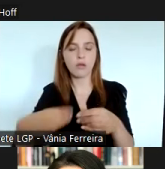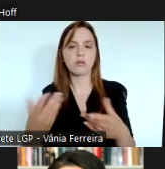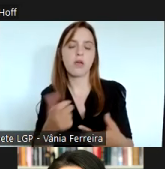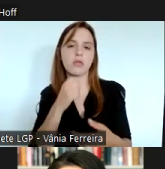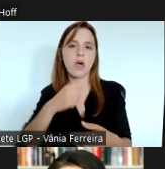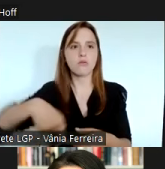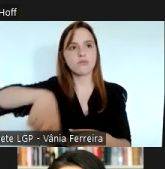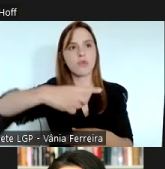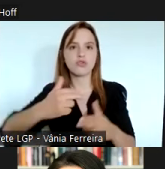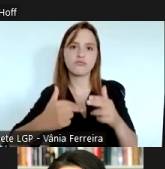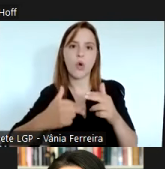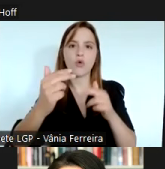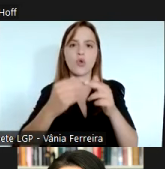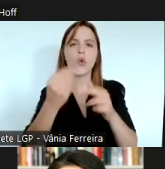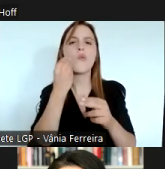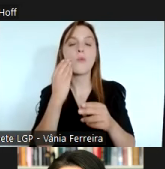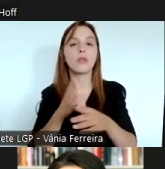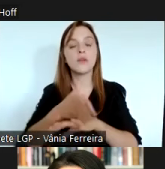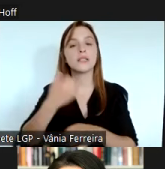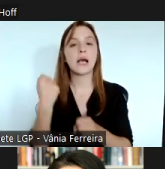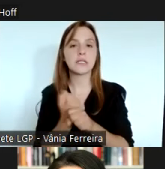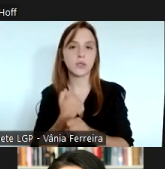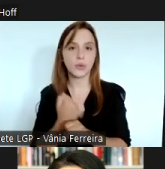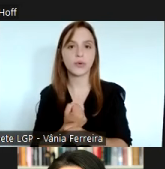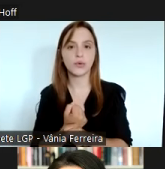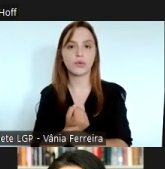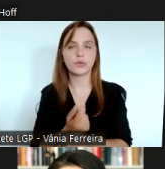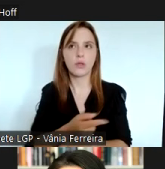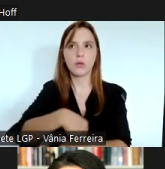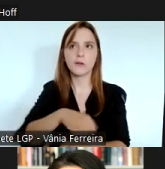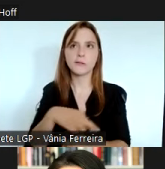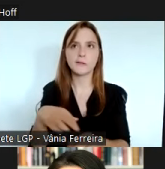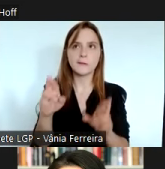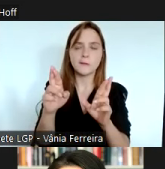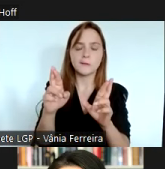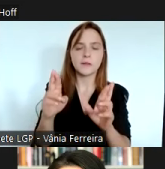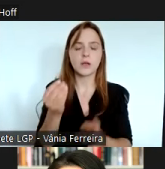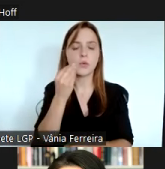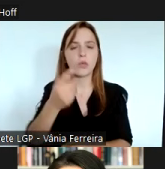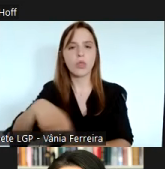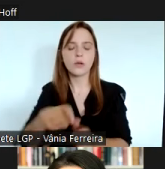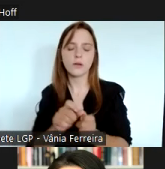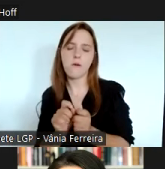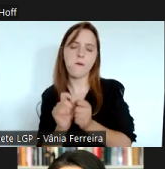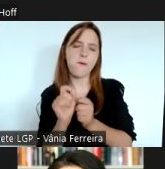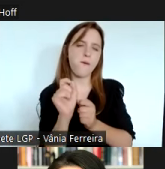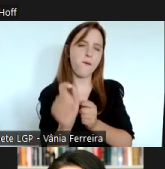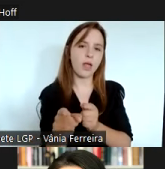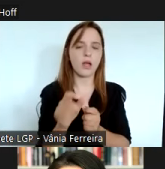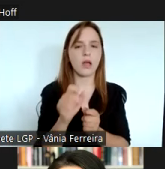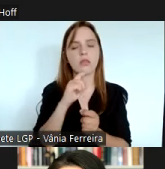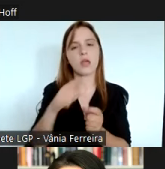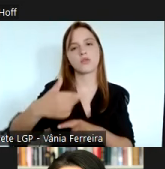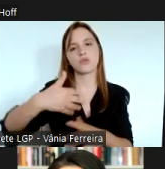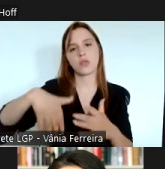with our actions. What we expect, how can we contribute to our societies, and